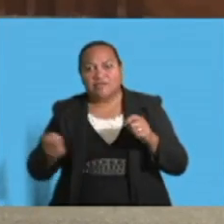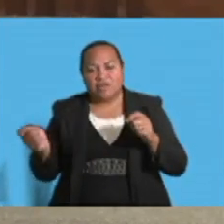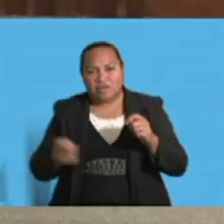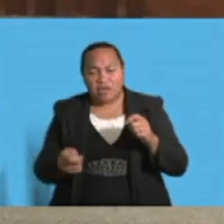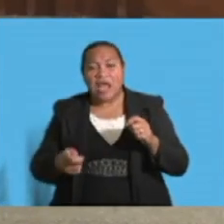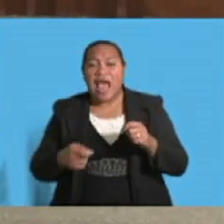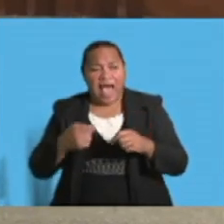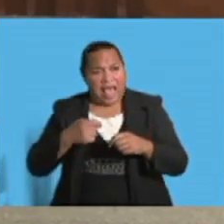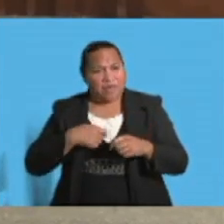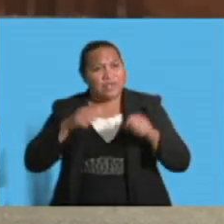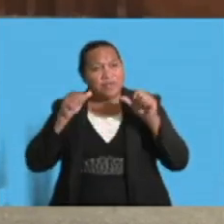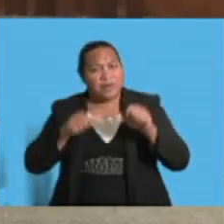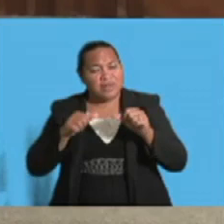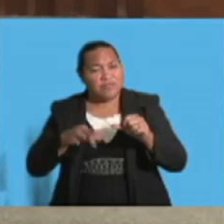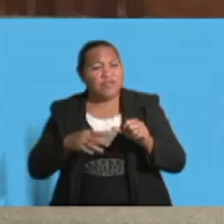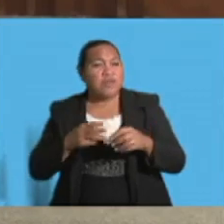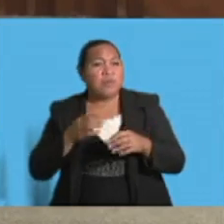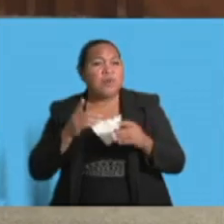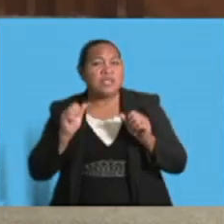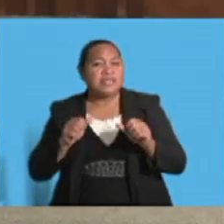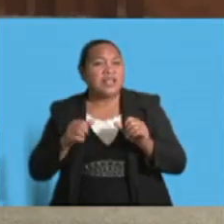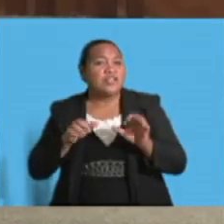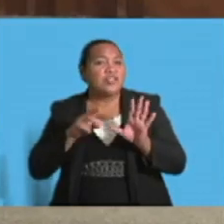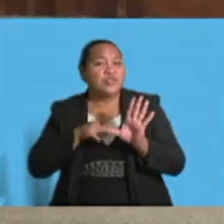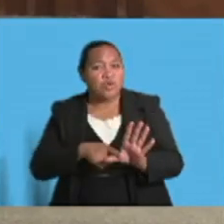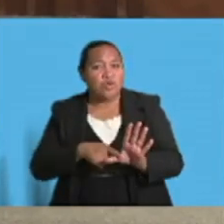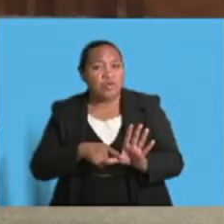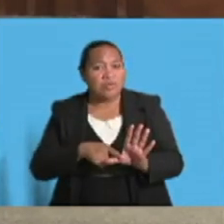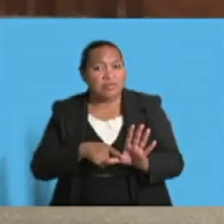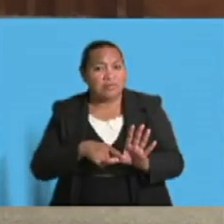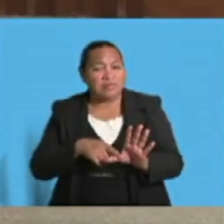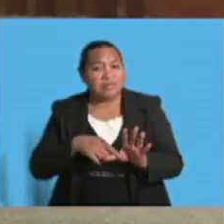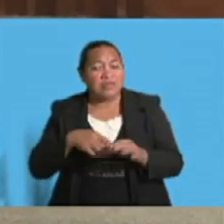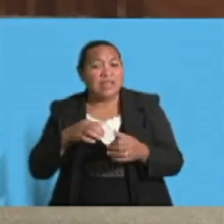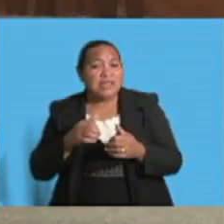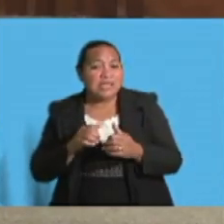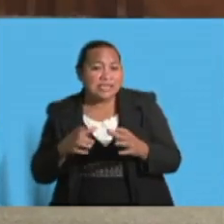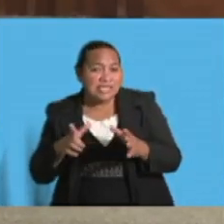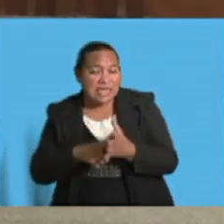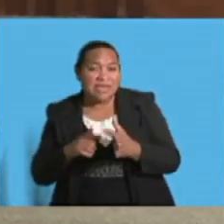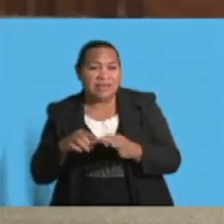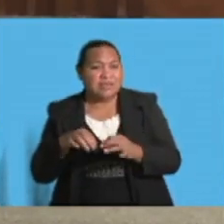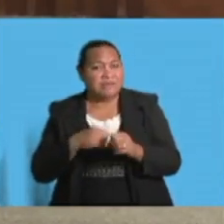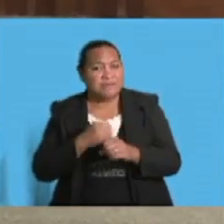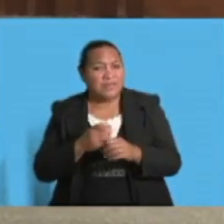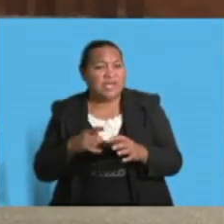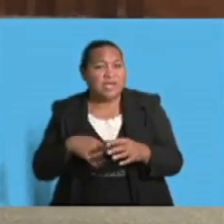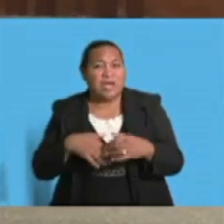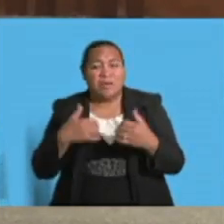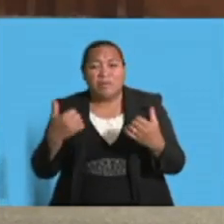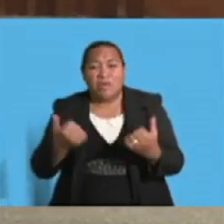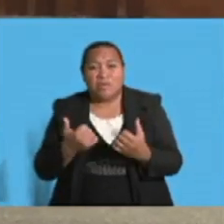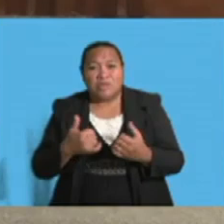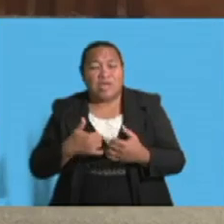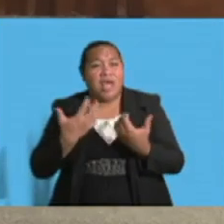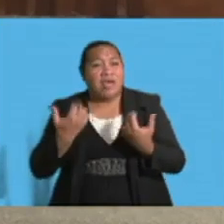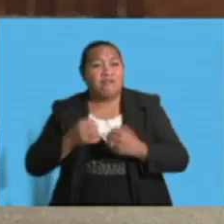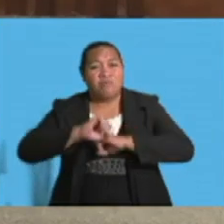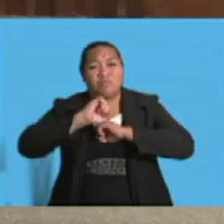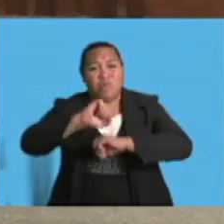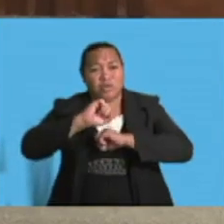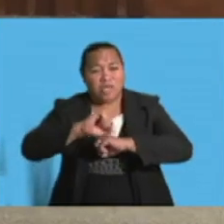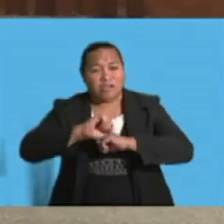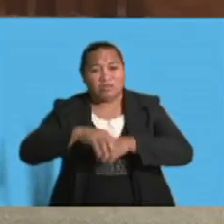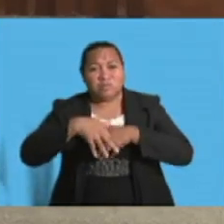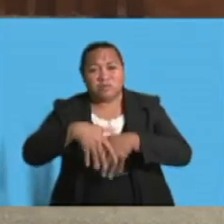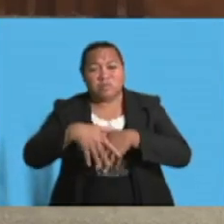Speaker, I was the president of the Fiji Youth and Students League, which actually mounted mounted nationwide protest against the